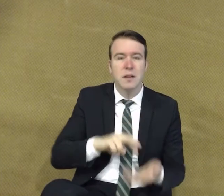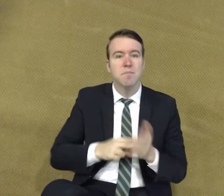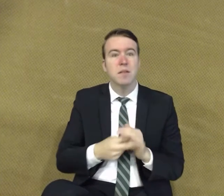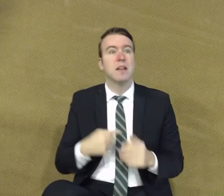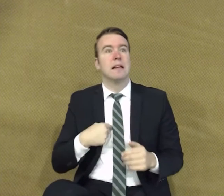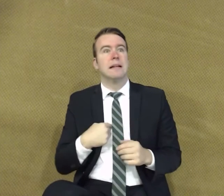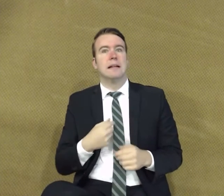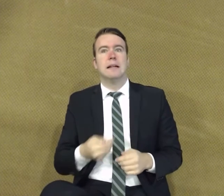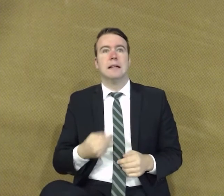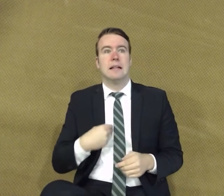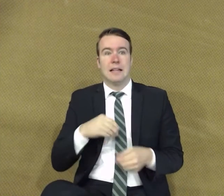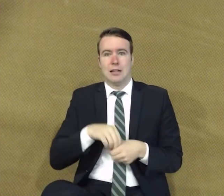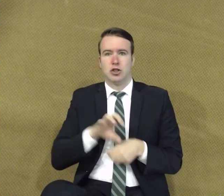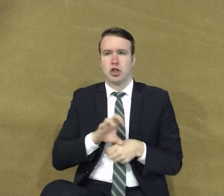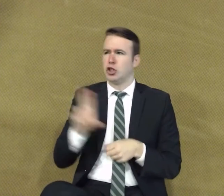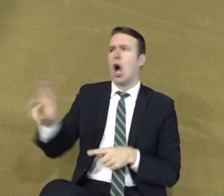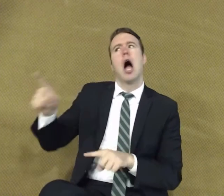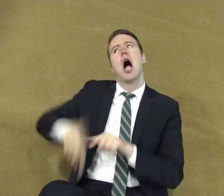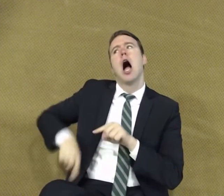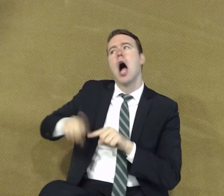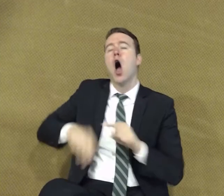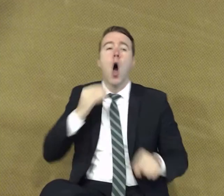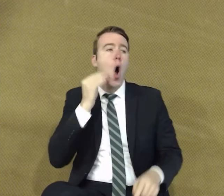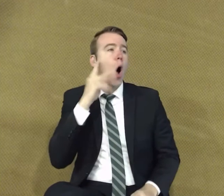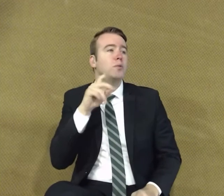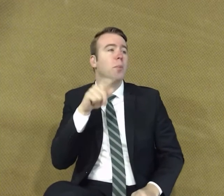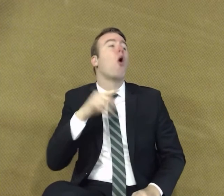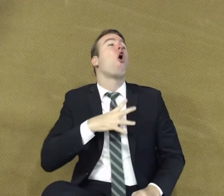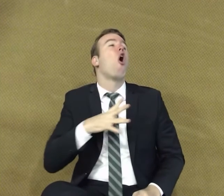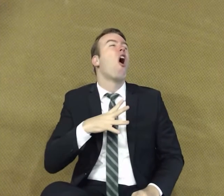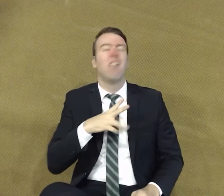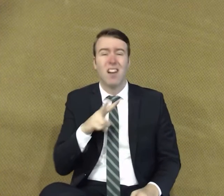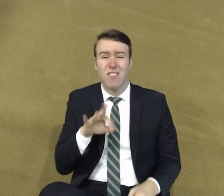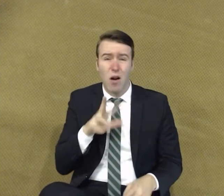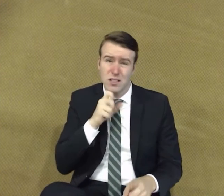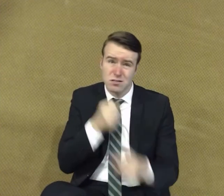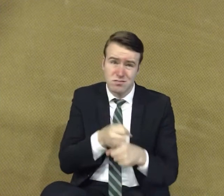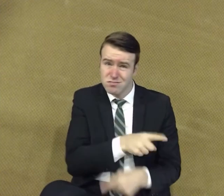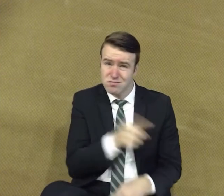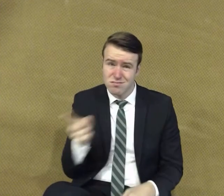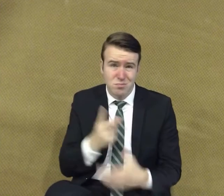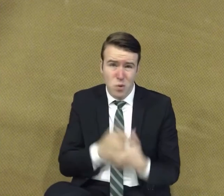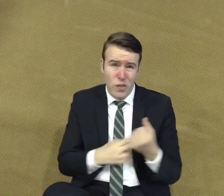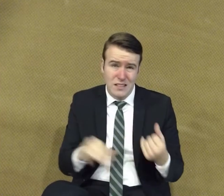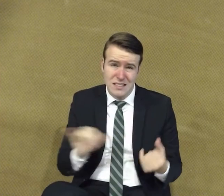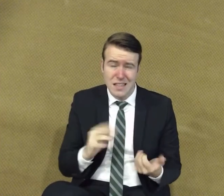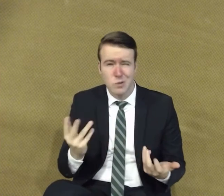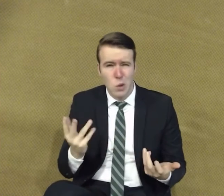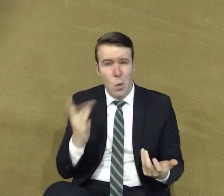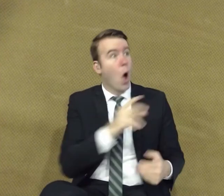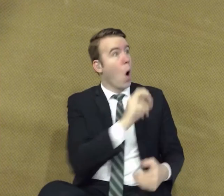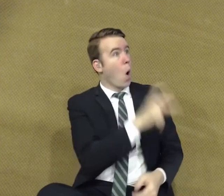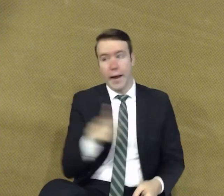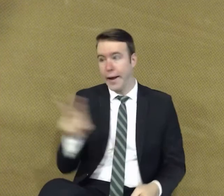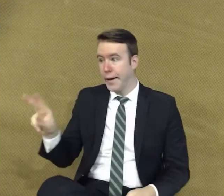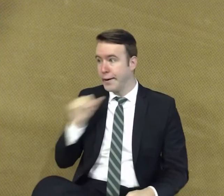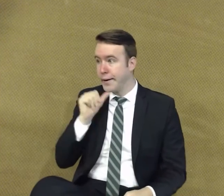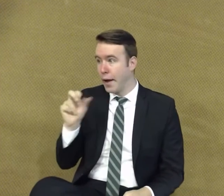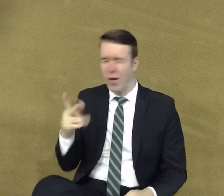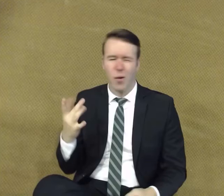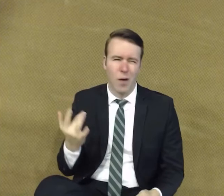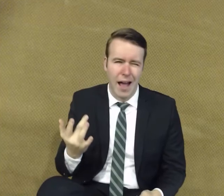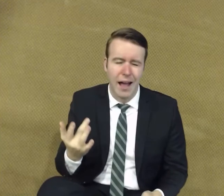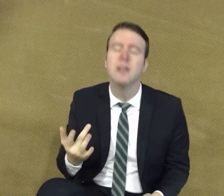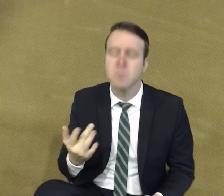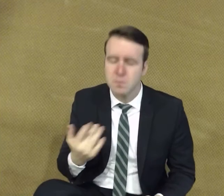no more protected at a Home Depot than you are in a church. So hopefully as we work through this, we will find